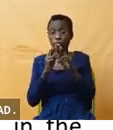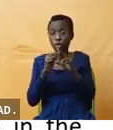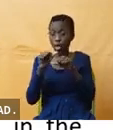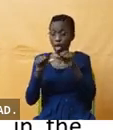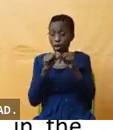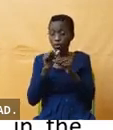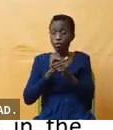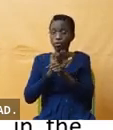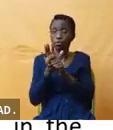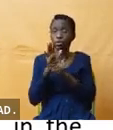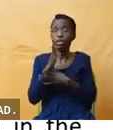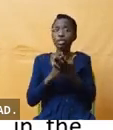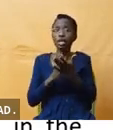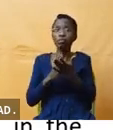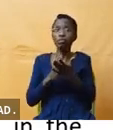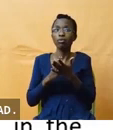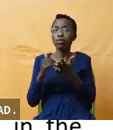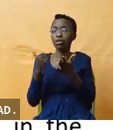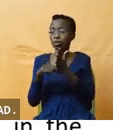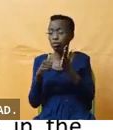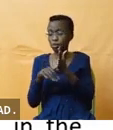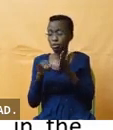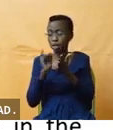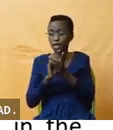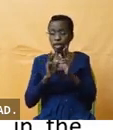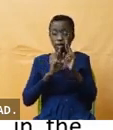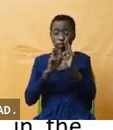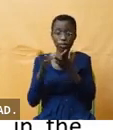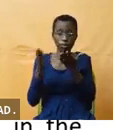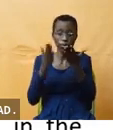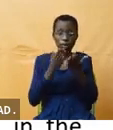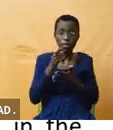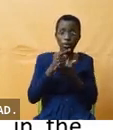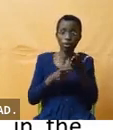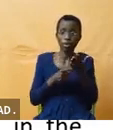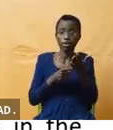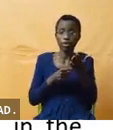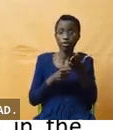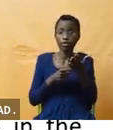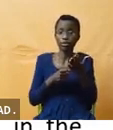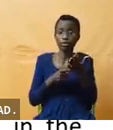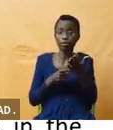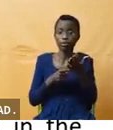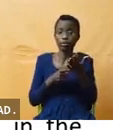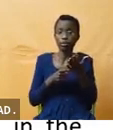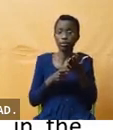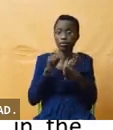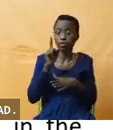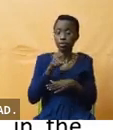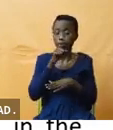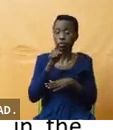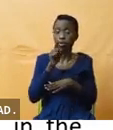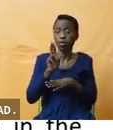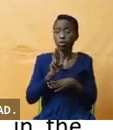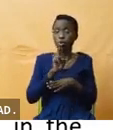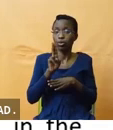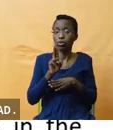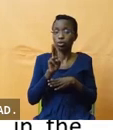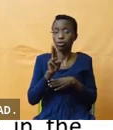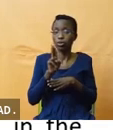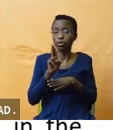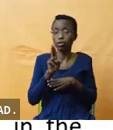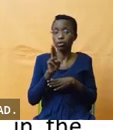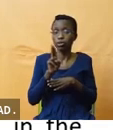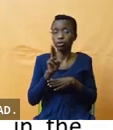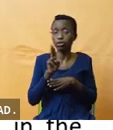Some of the issues that the report brought out was irregular use of retrospective direct